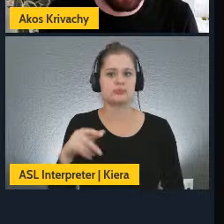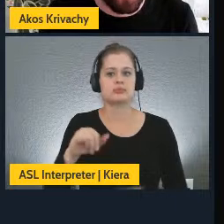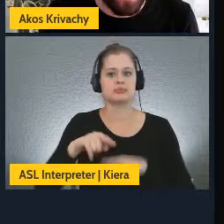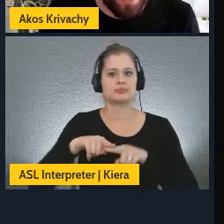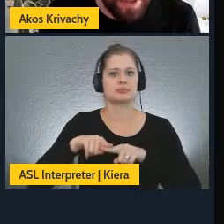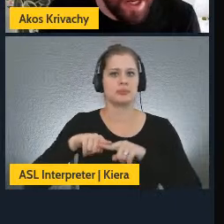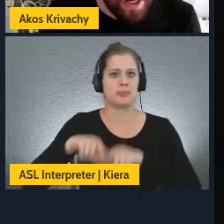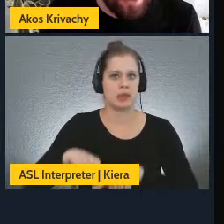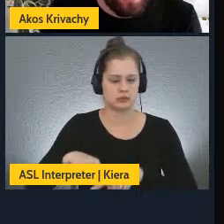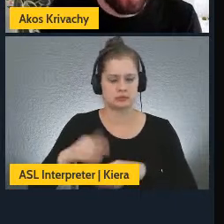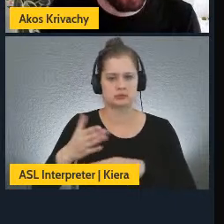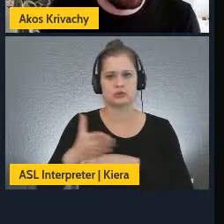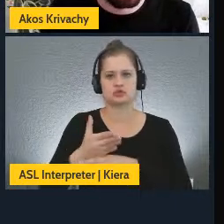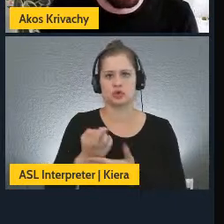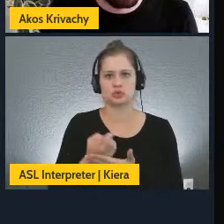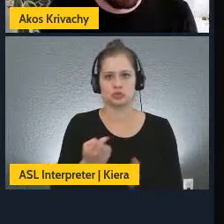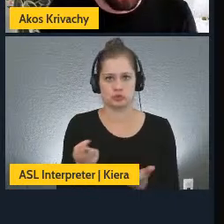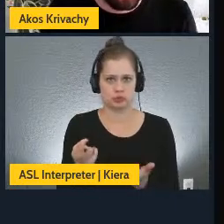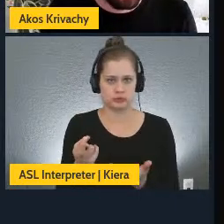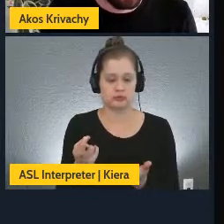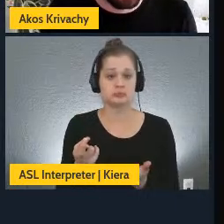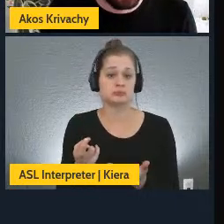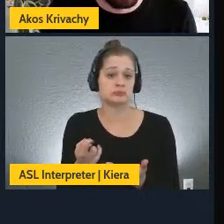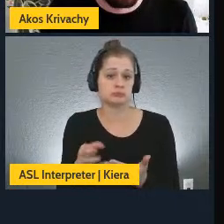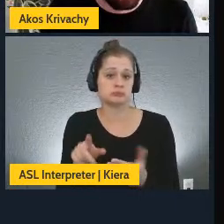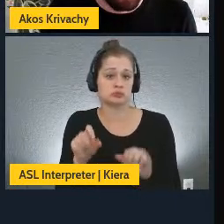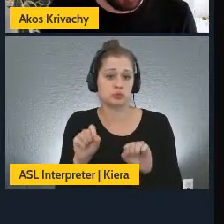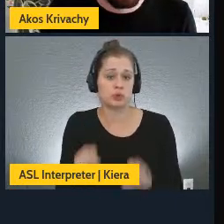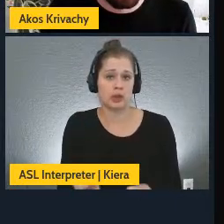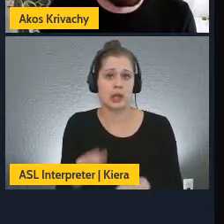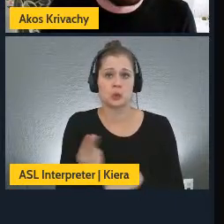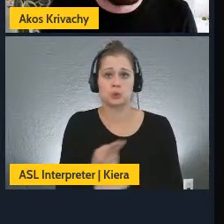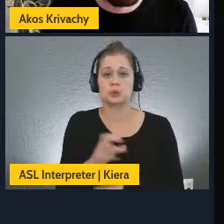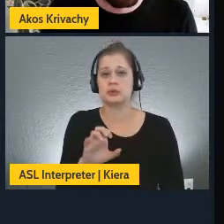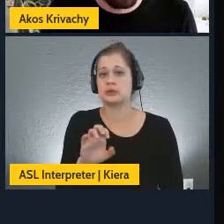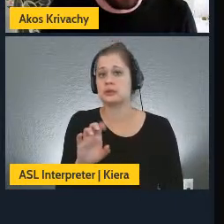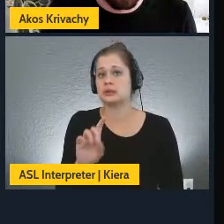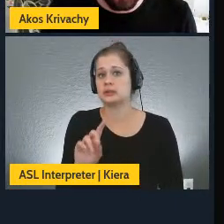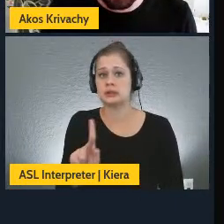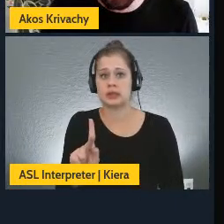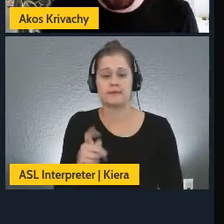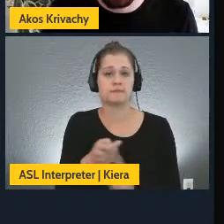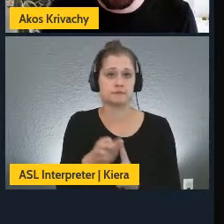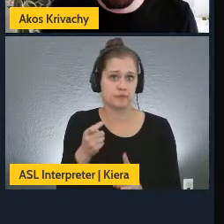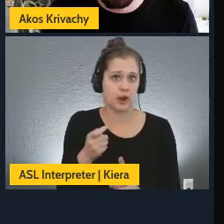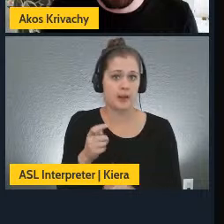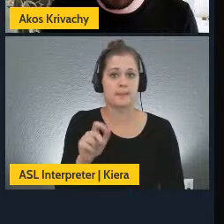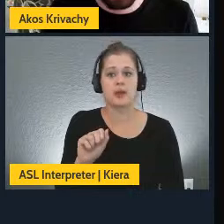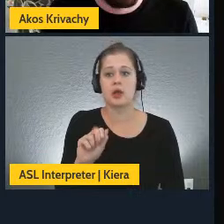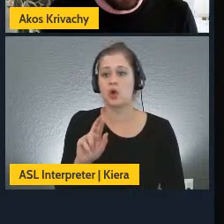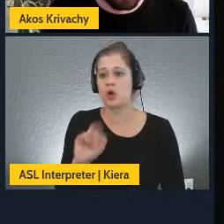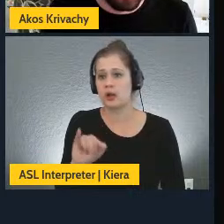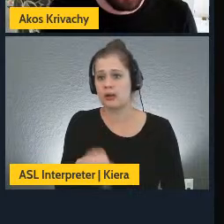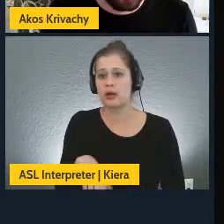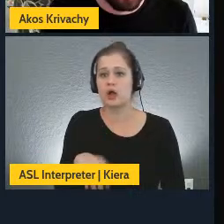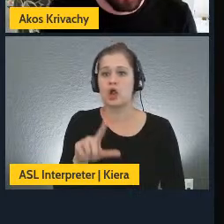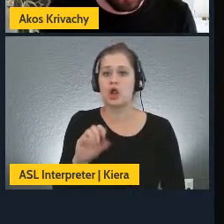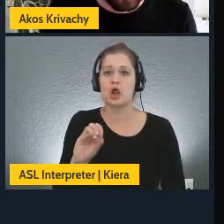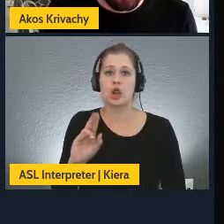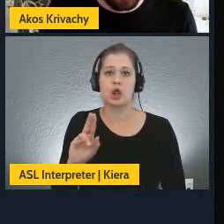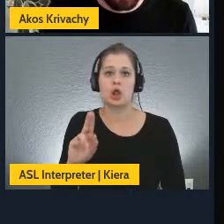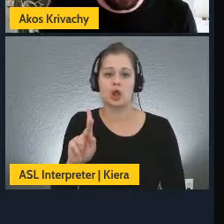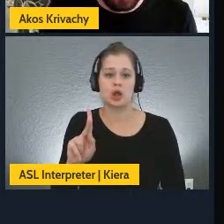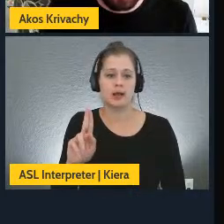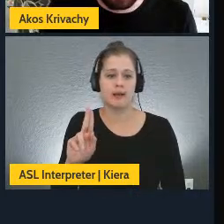these shared resources. So you can use CDKs from ARN or from lookup to conditionally import these in PR